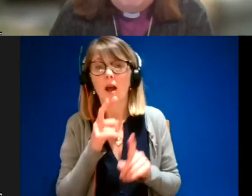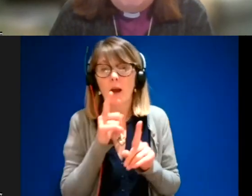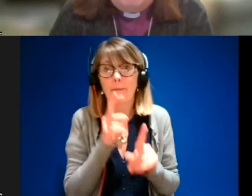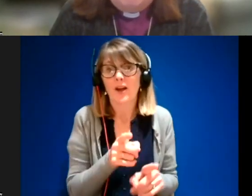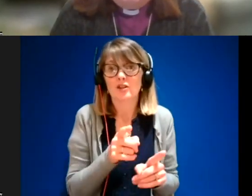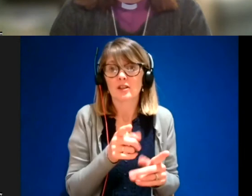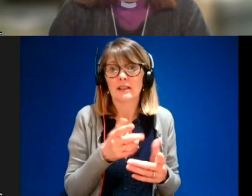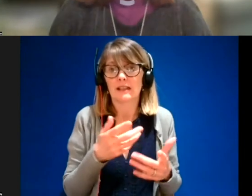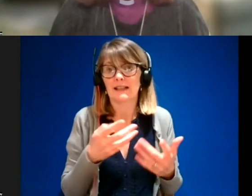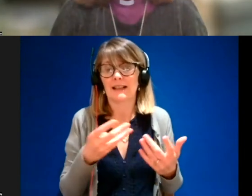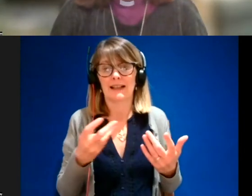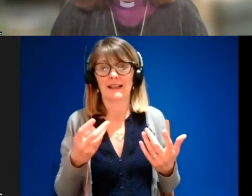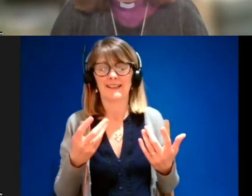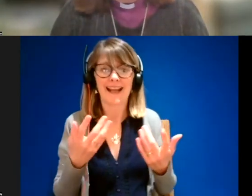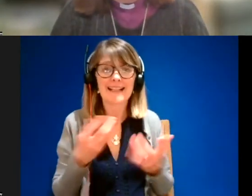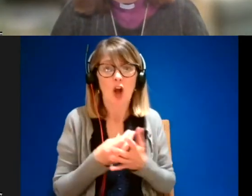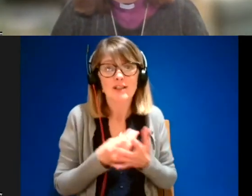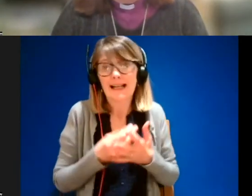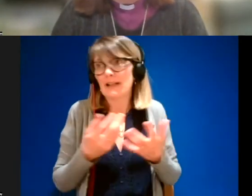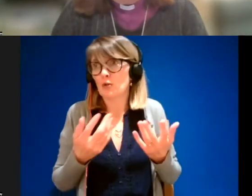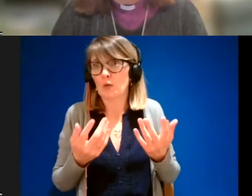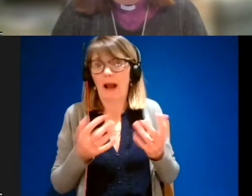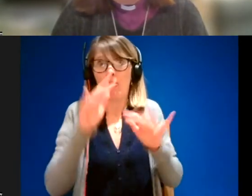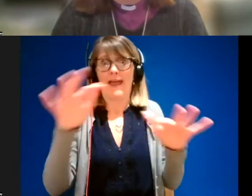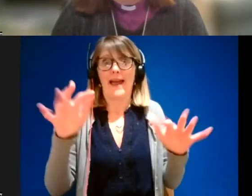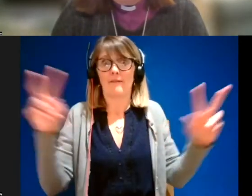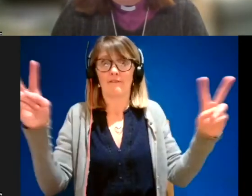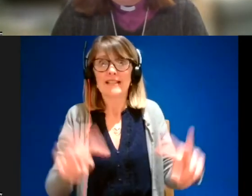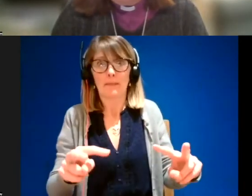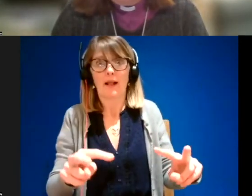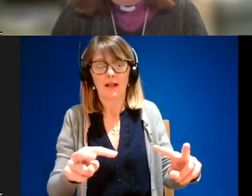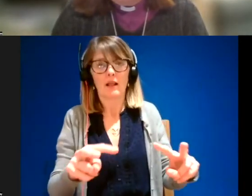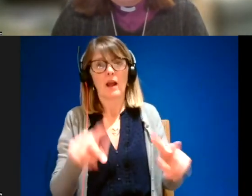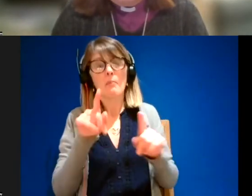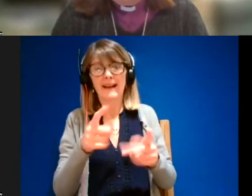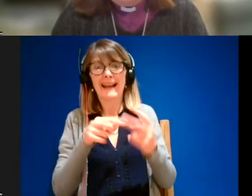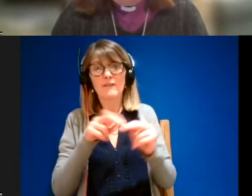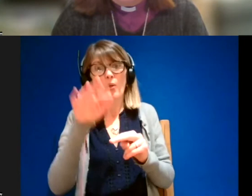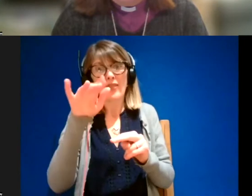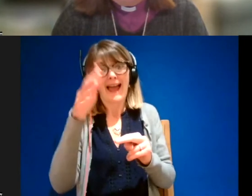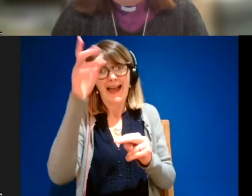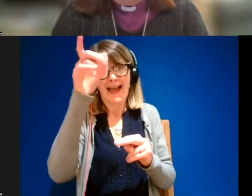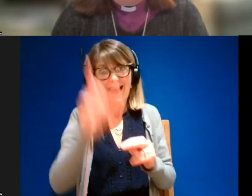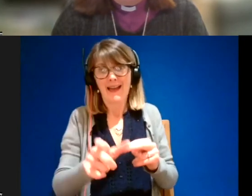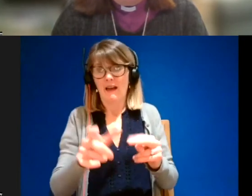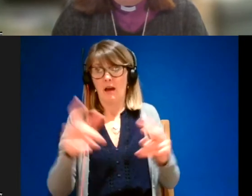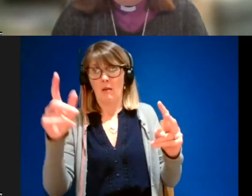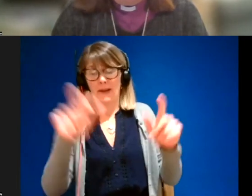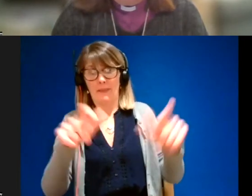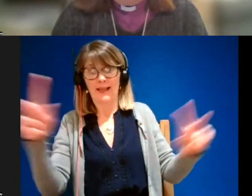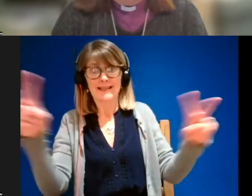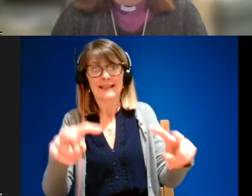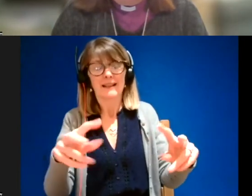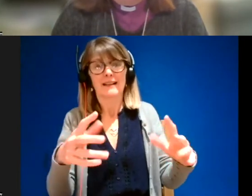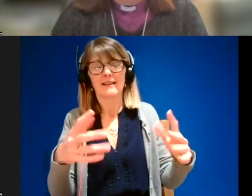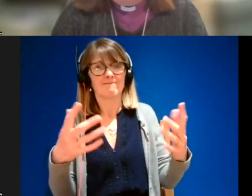willing to be out there and be seen. But actually, if you are out there and seen, it makes a huge difference. It makes a massive difference. I think, you know, I really honour Sarah